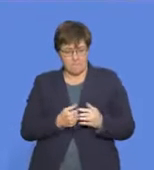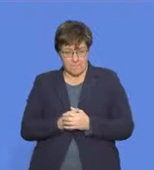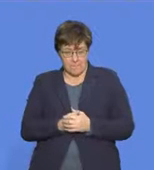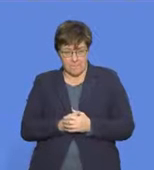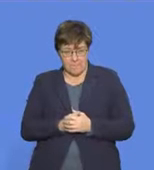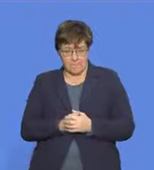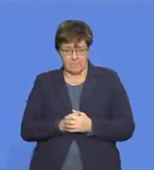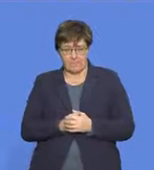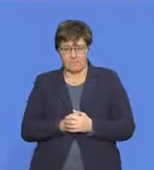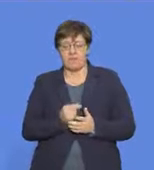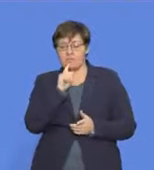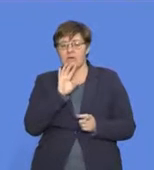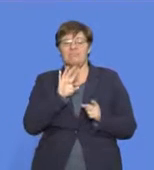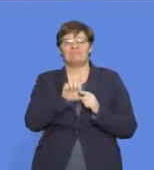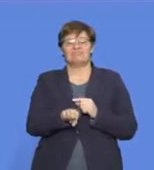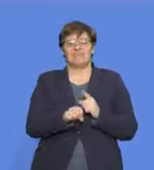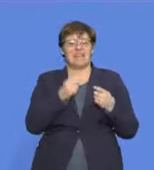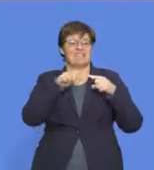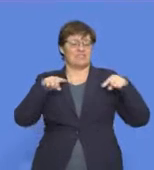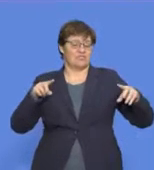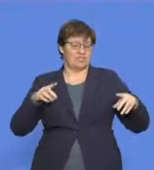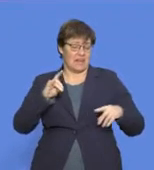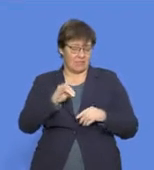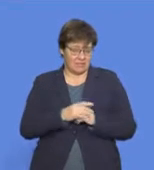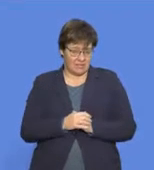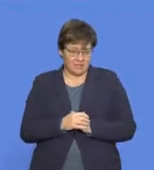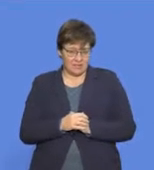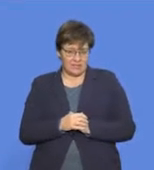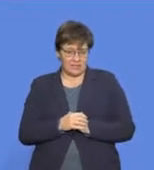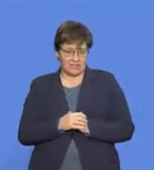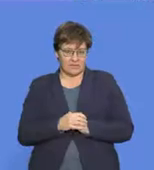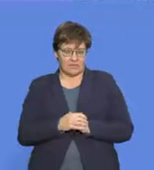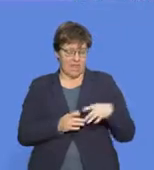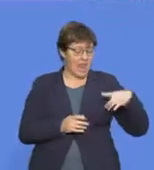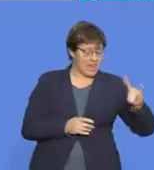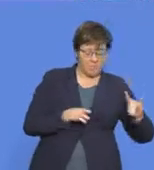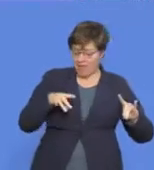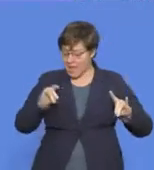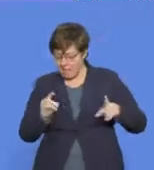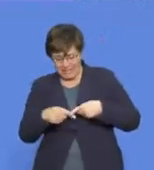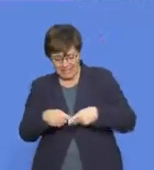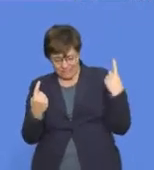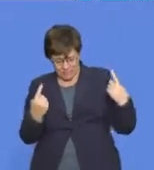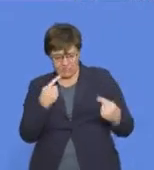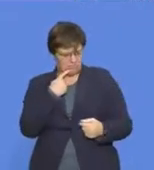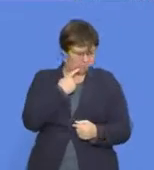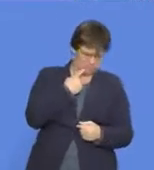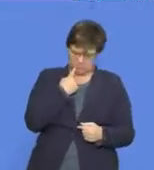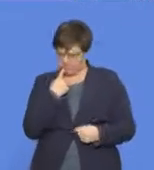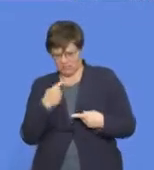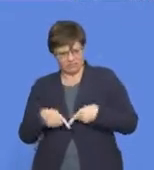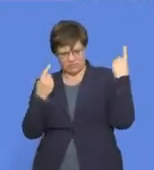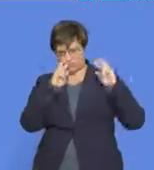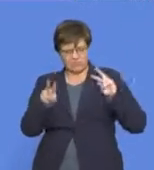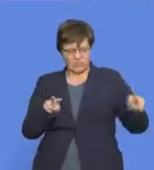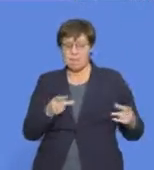that are found in these different animals. So although they are, you know, on the outside look different, there